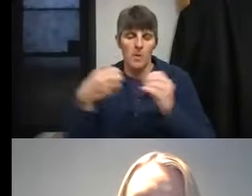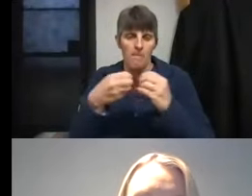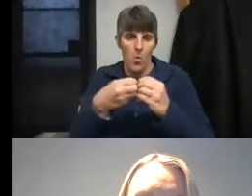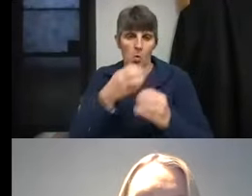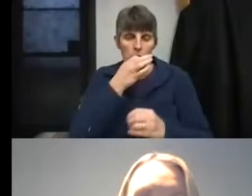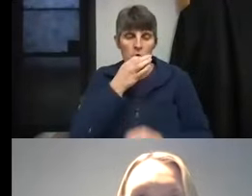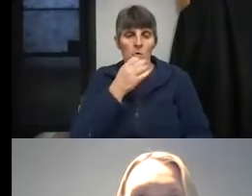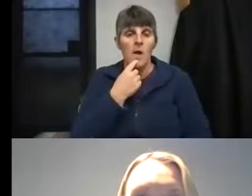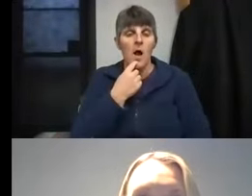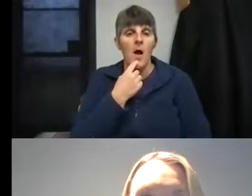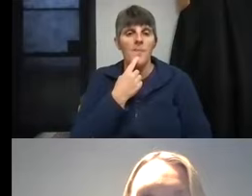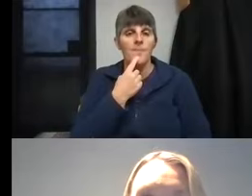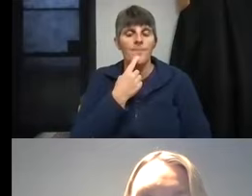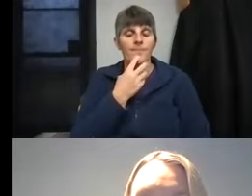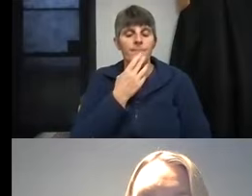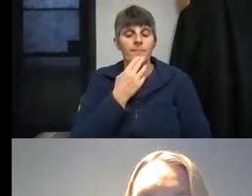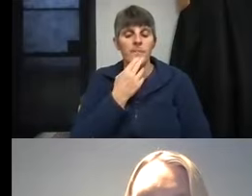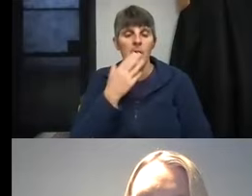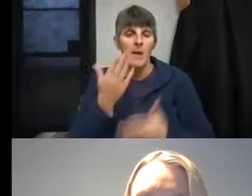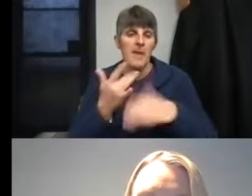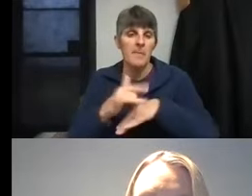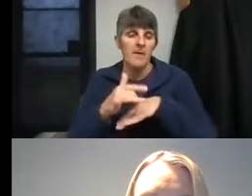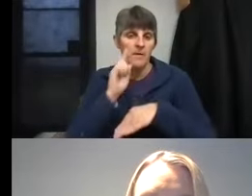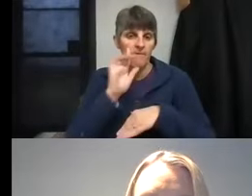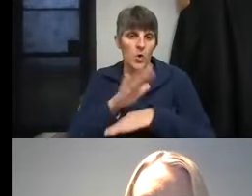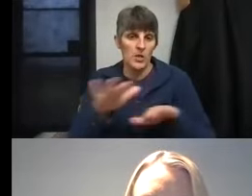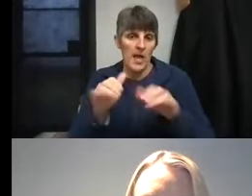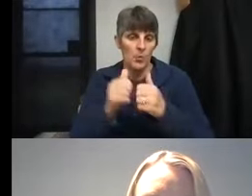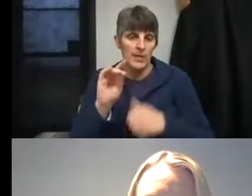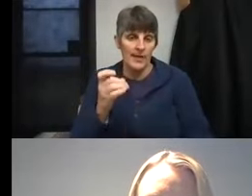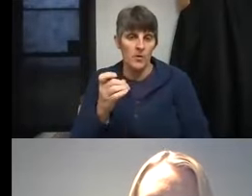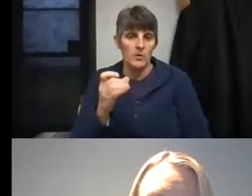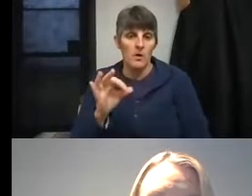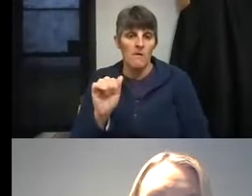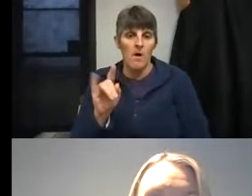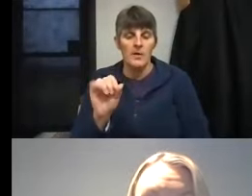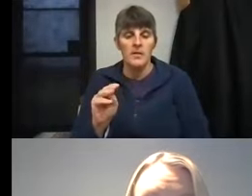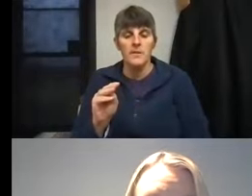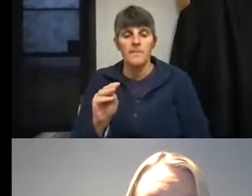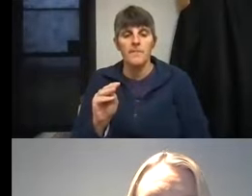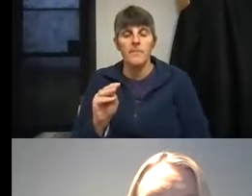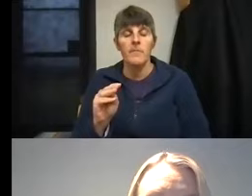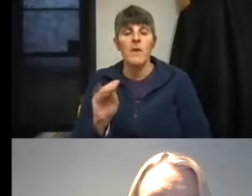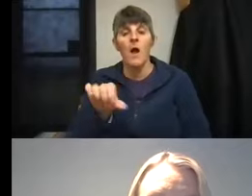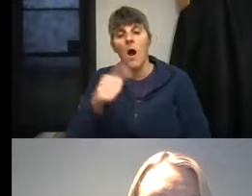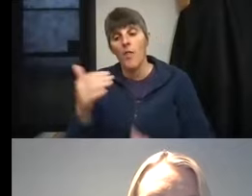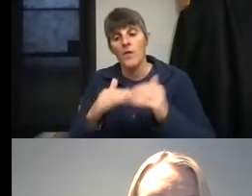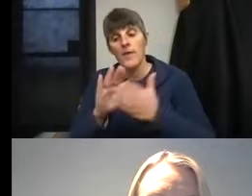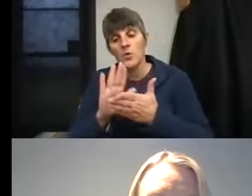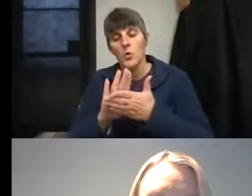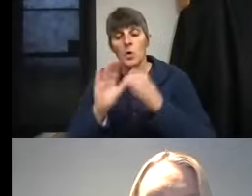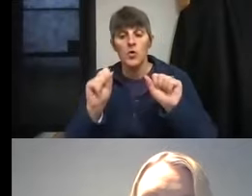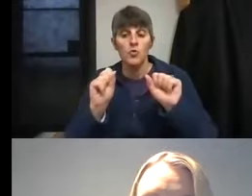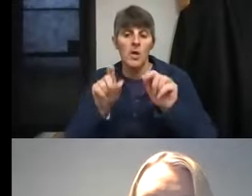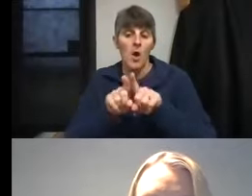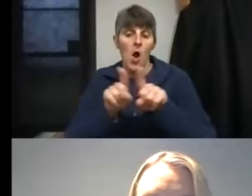bit, it might be available for your child with a diagnosis of autism. Outside of school, you could also